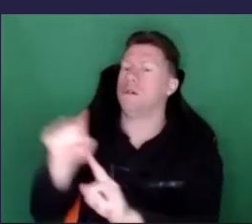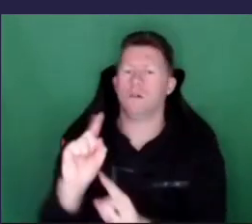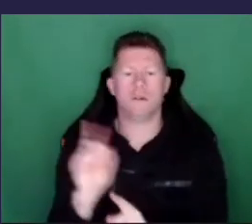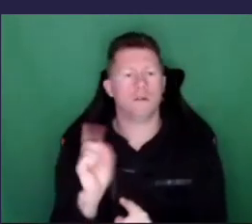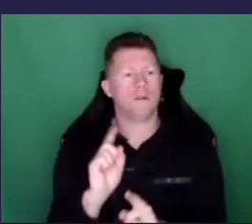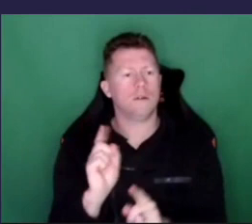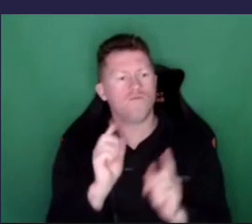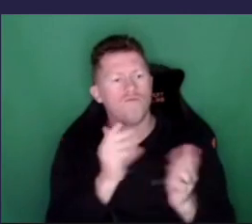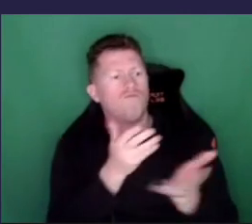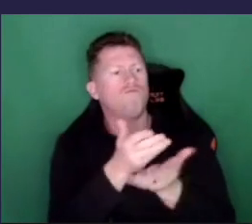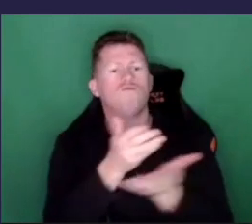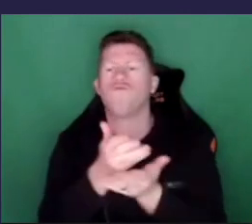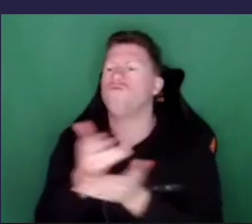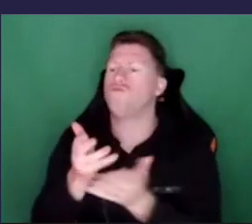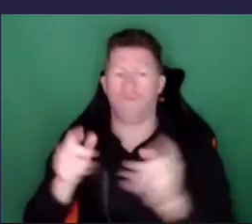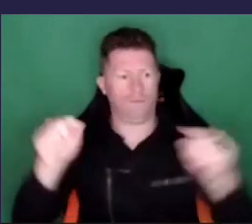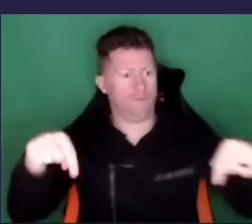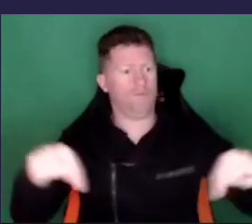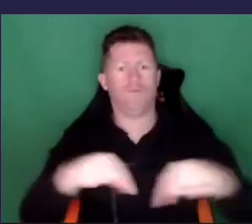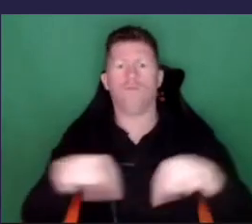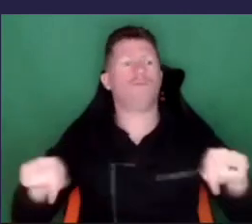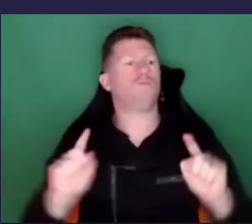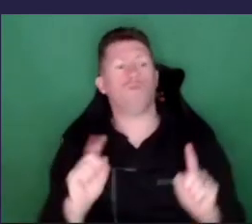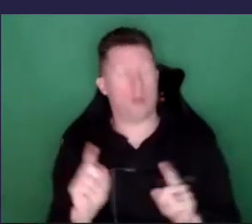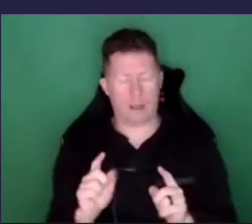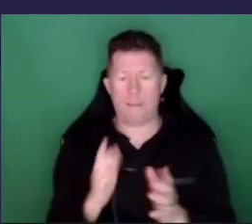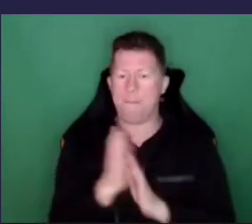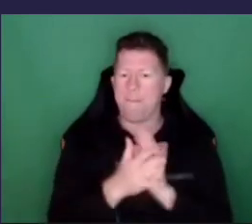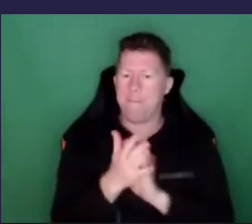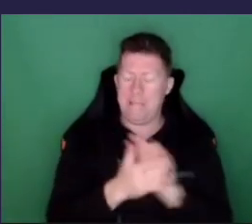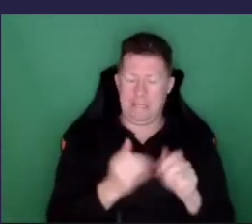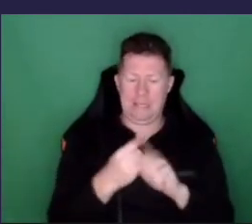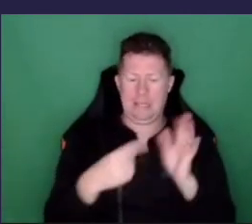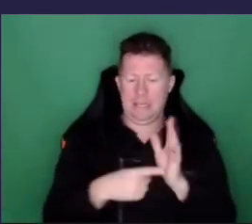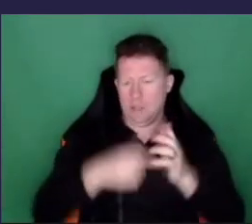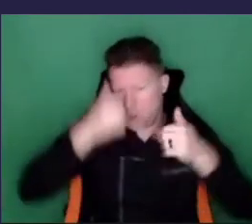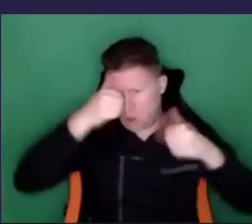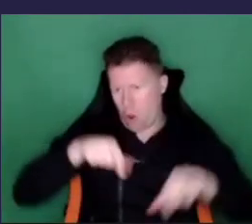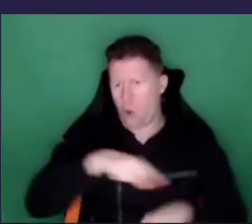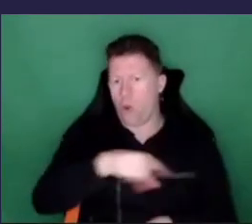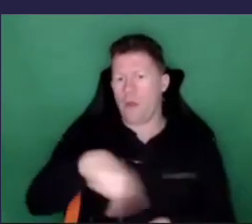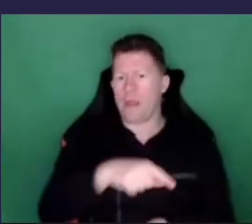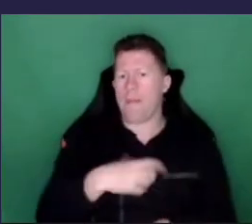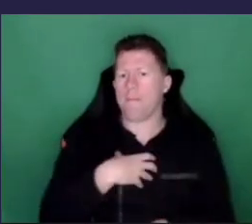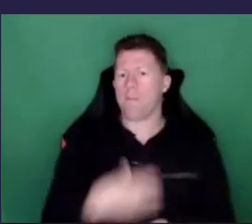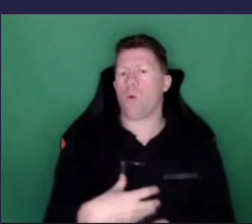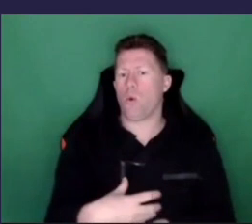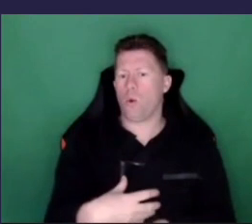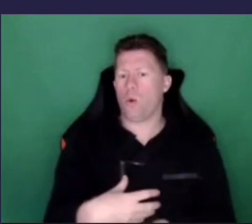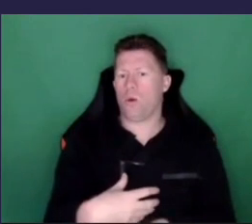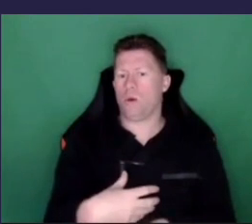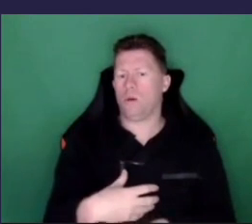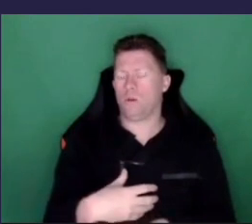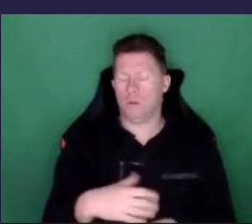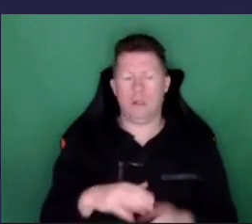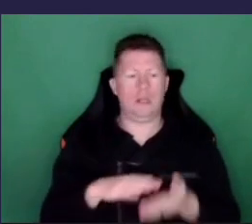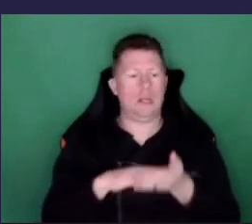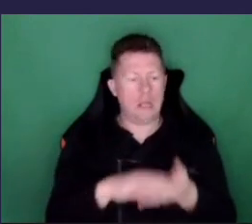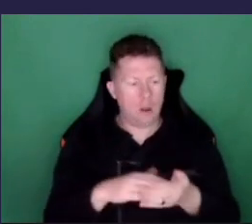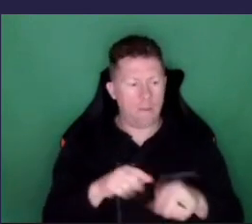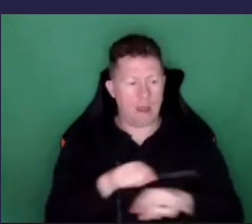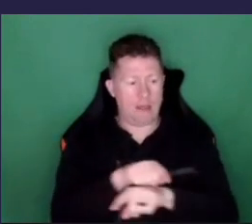possibility of getting to know a person a little bit better and helping them think of